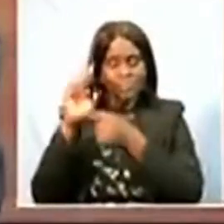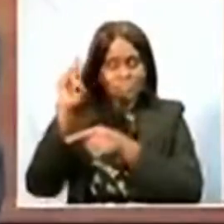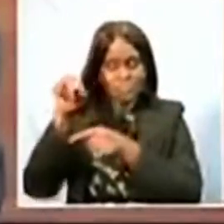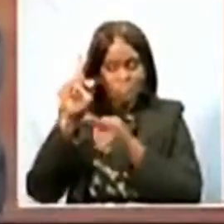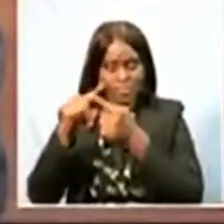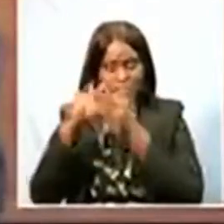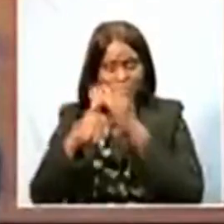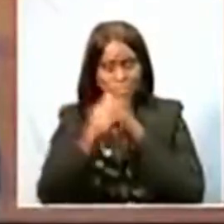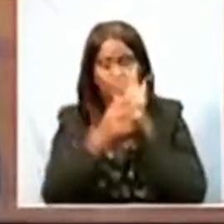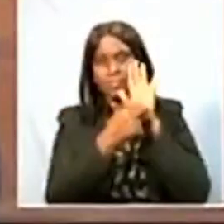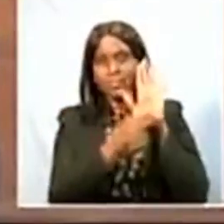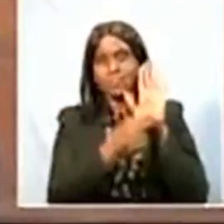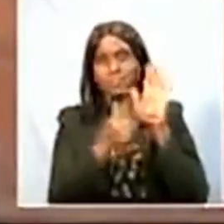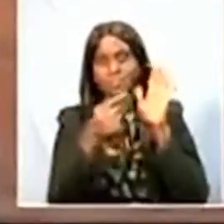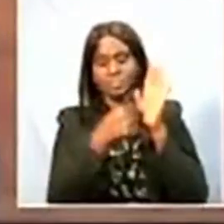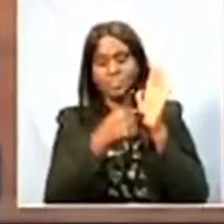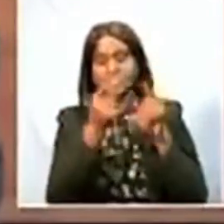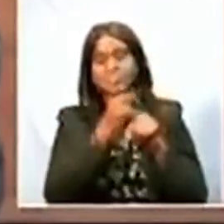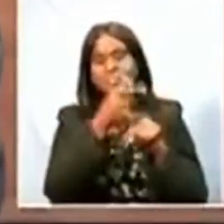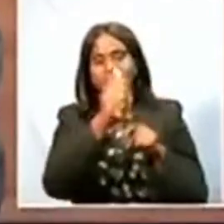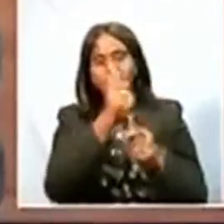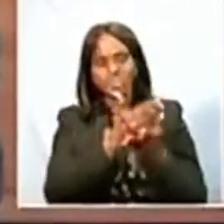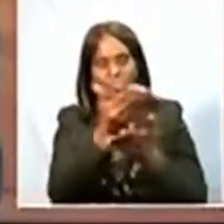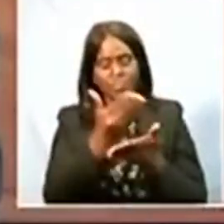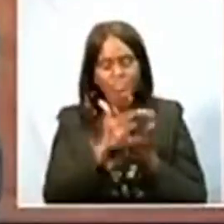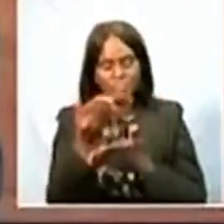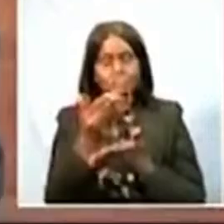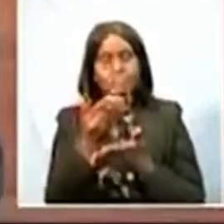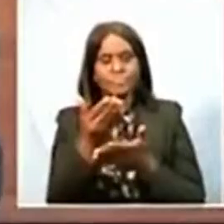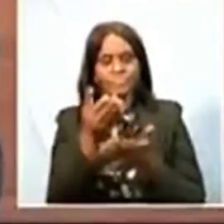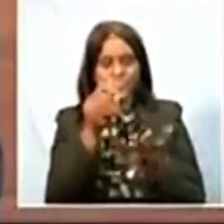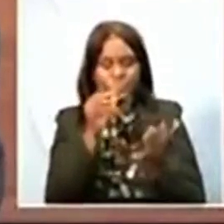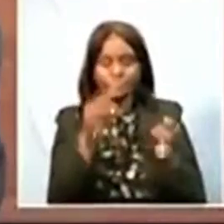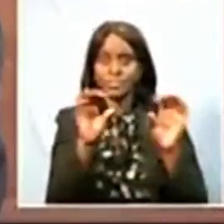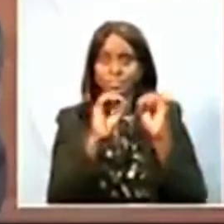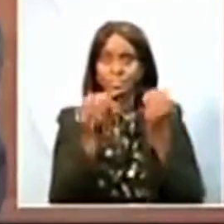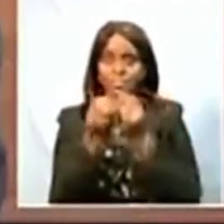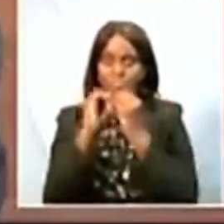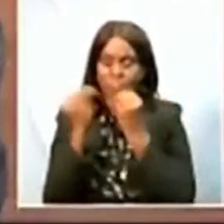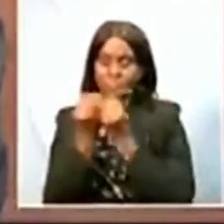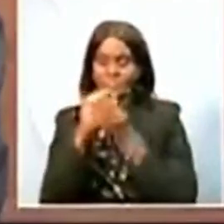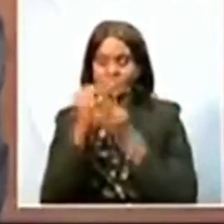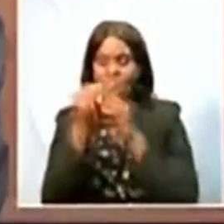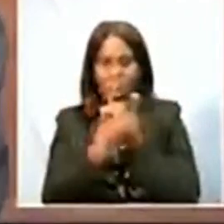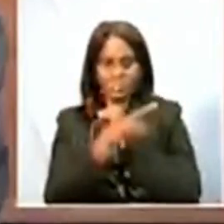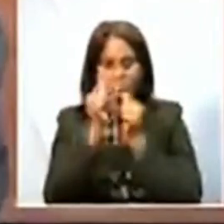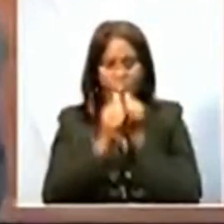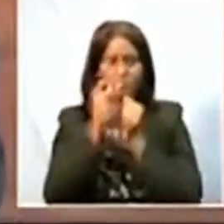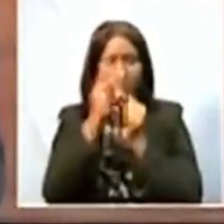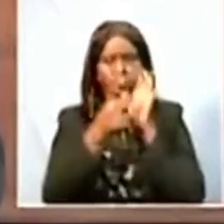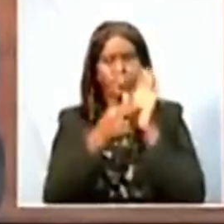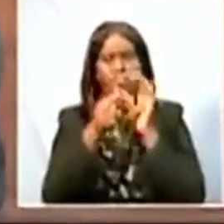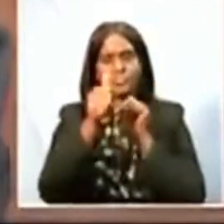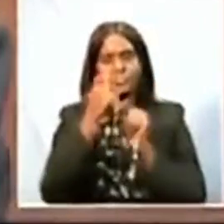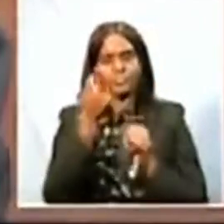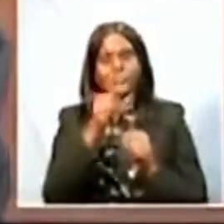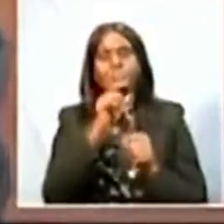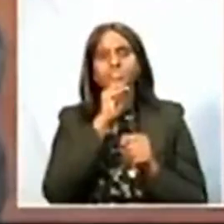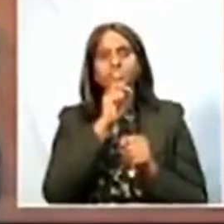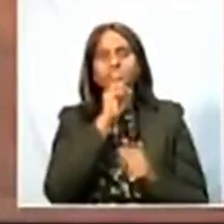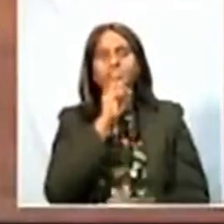is it that will show from you as procurement entity or department that will show that you own